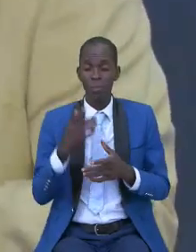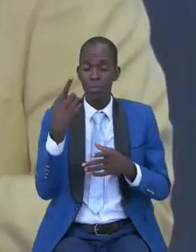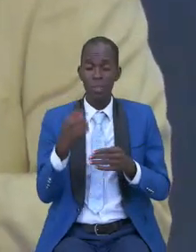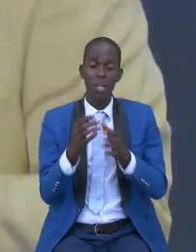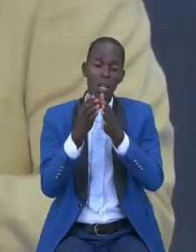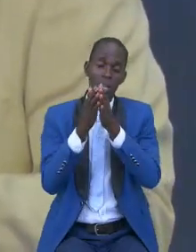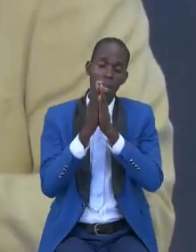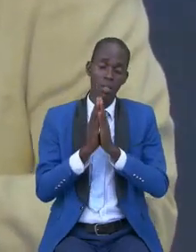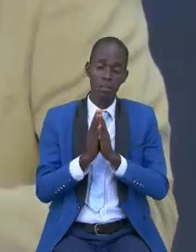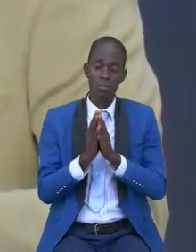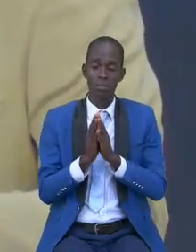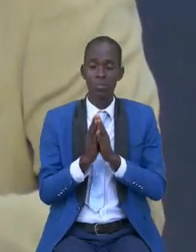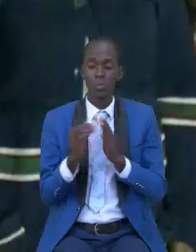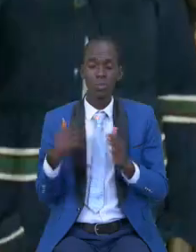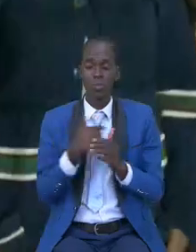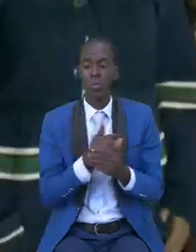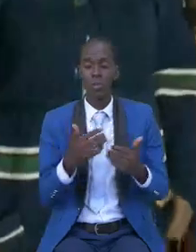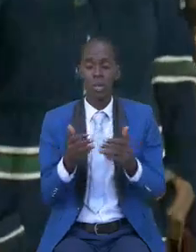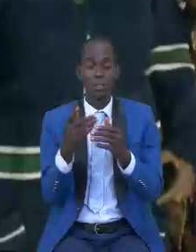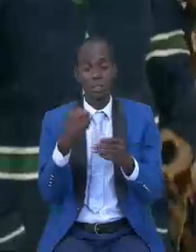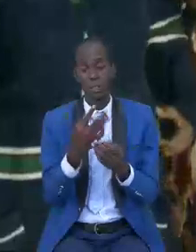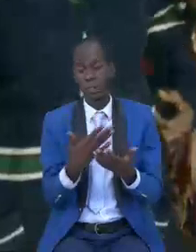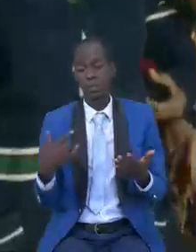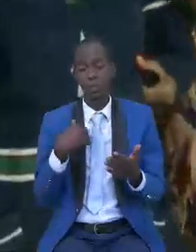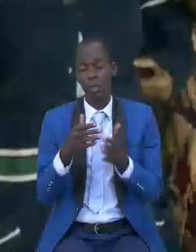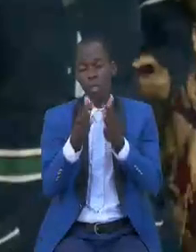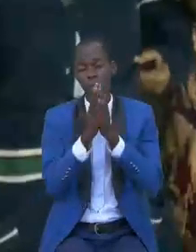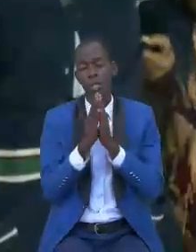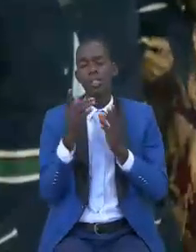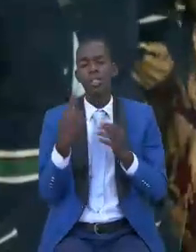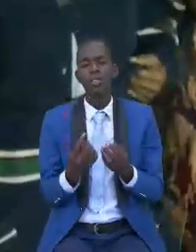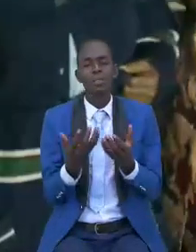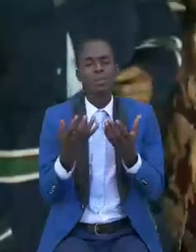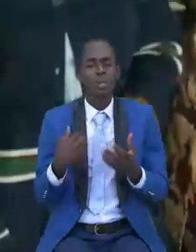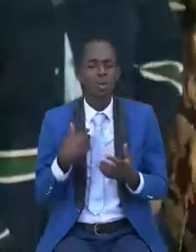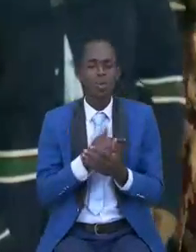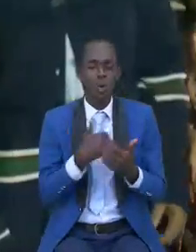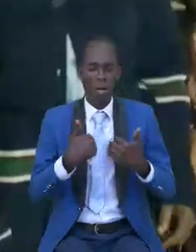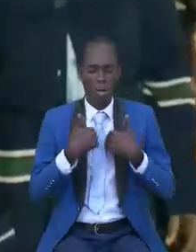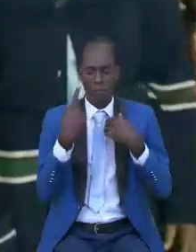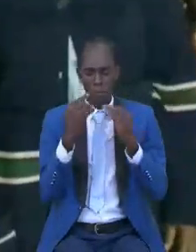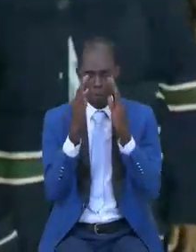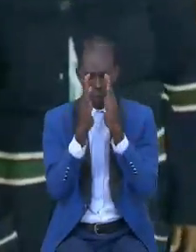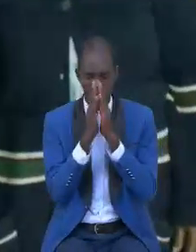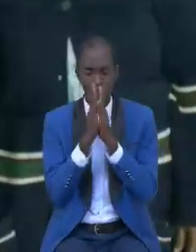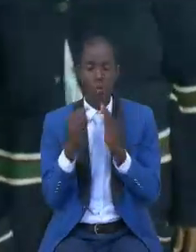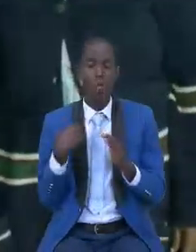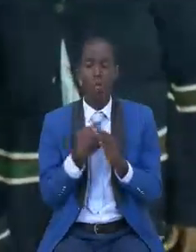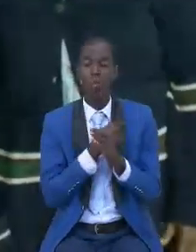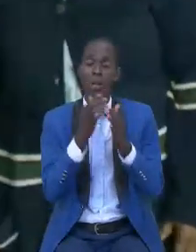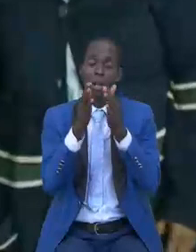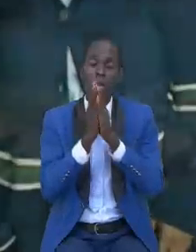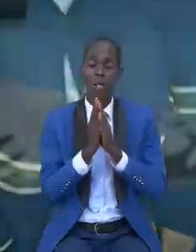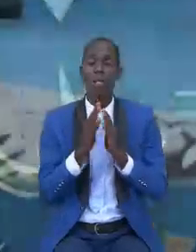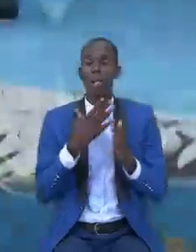we have, the desire we have, the prayer we pray, and everything